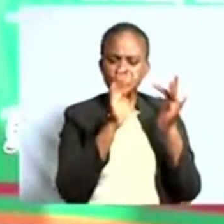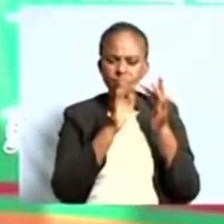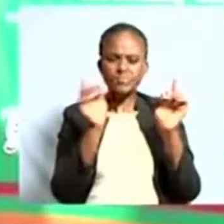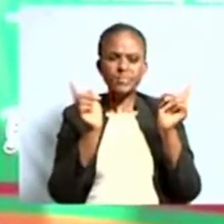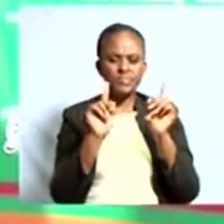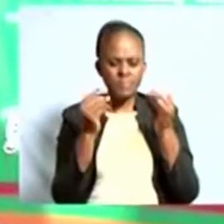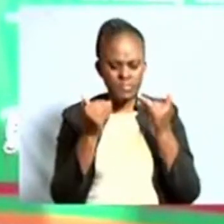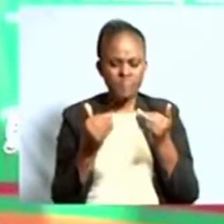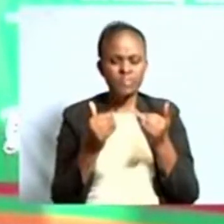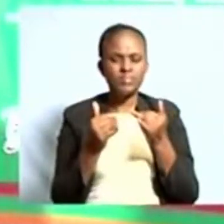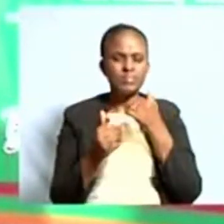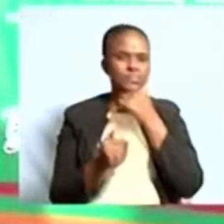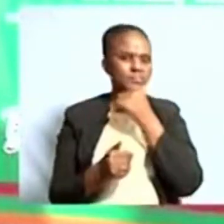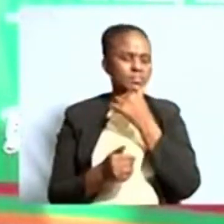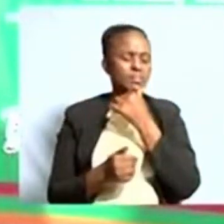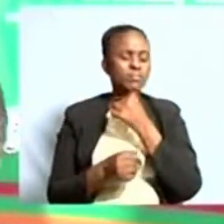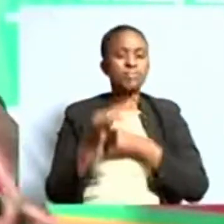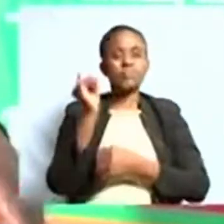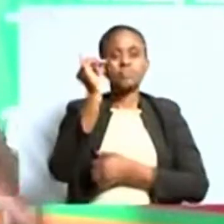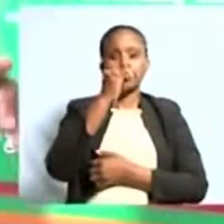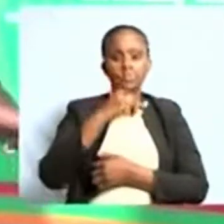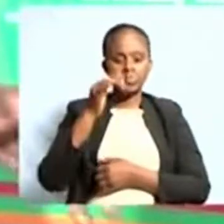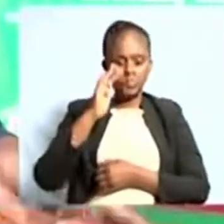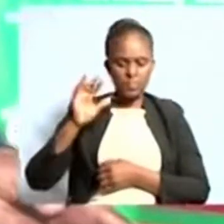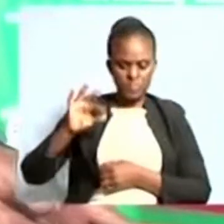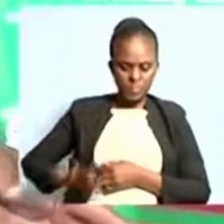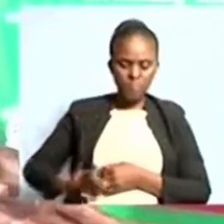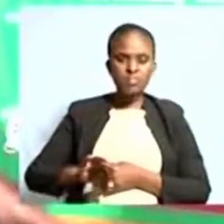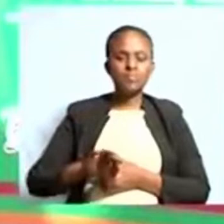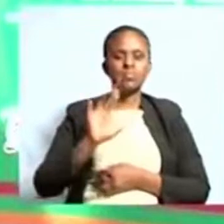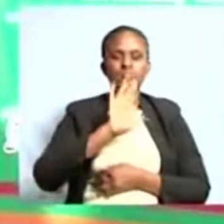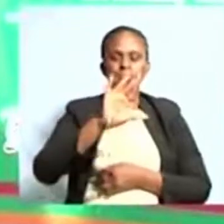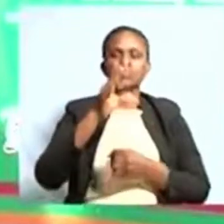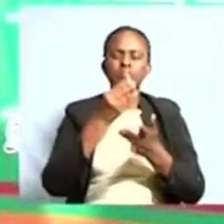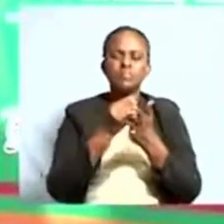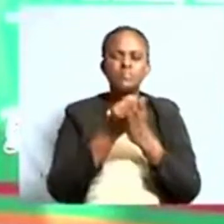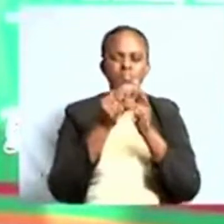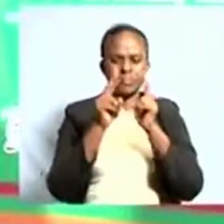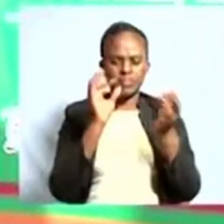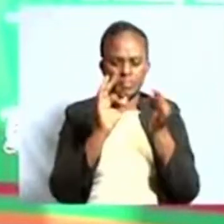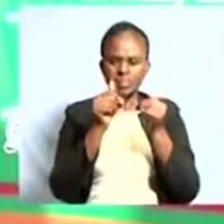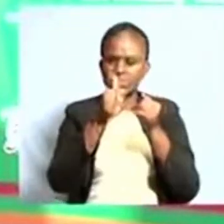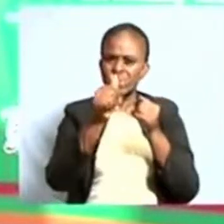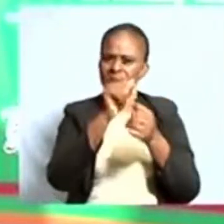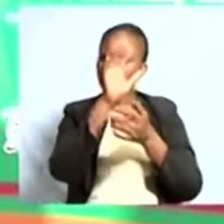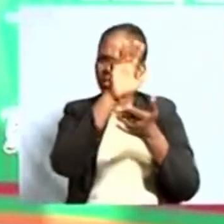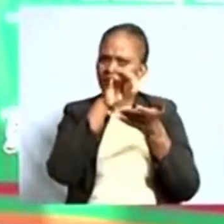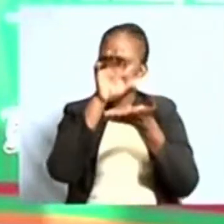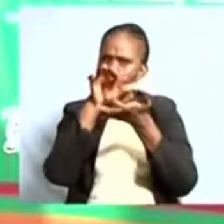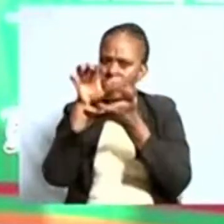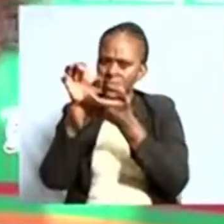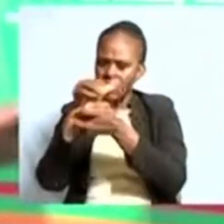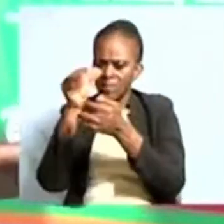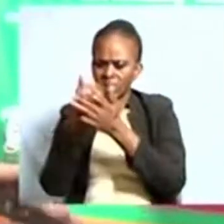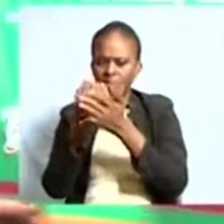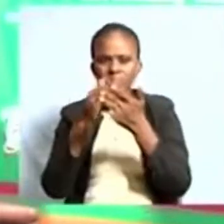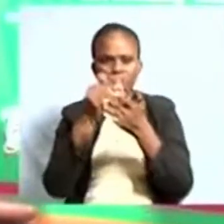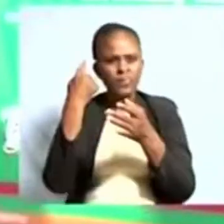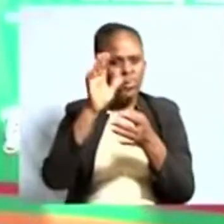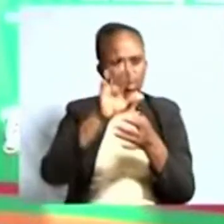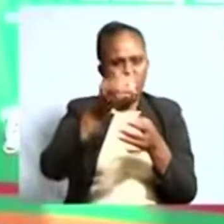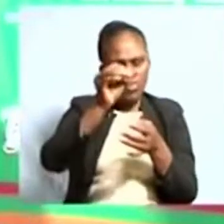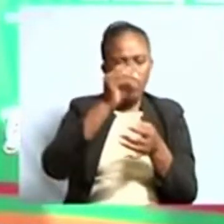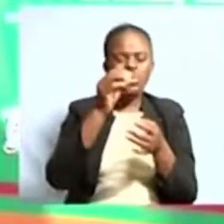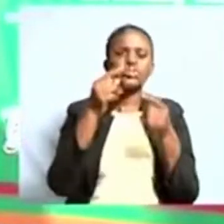where the artists will benefit from as royalties. So if you download those music for your own use,